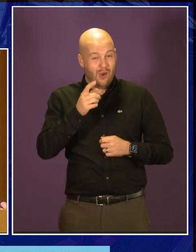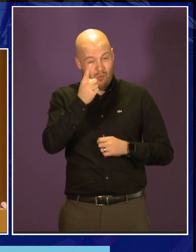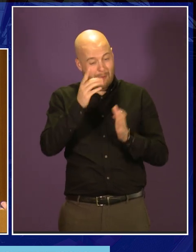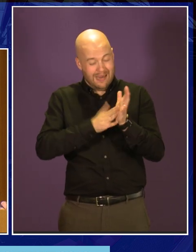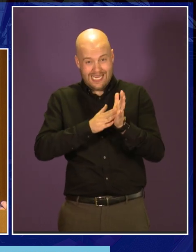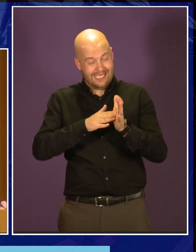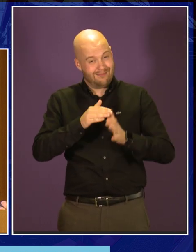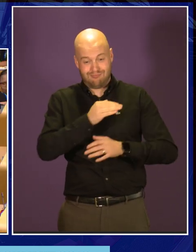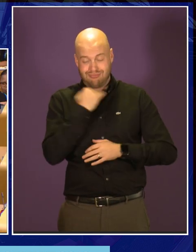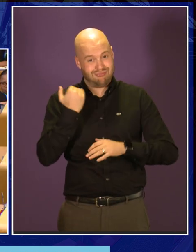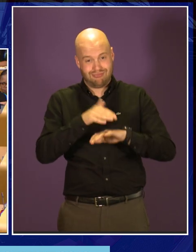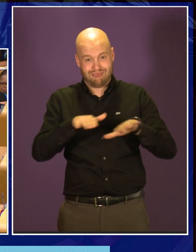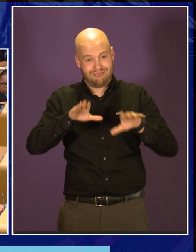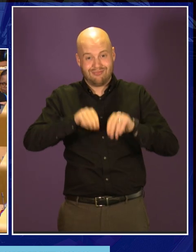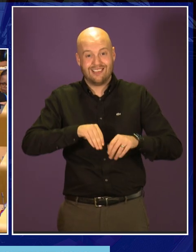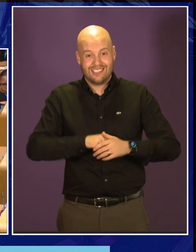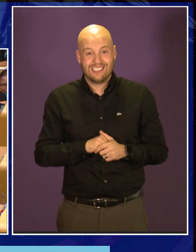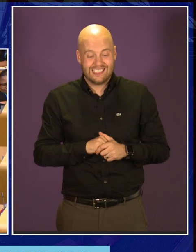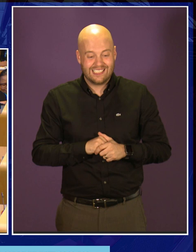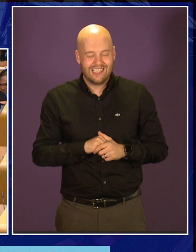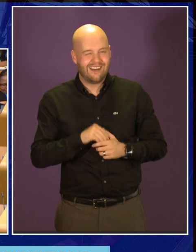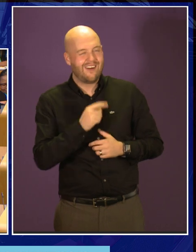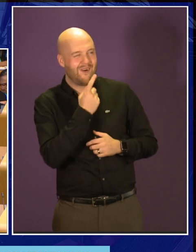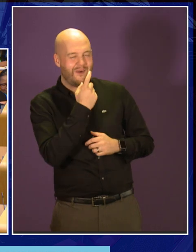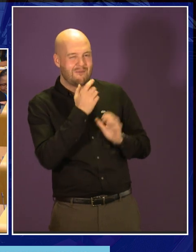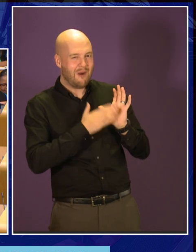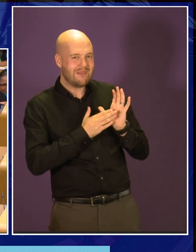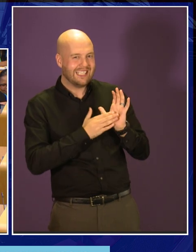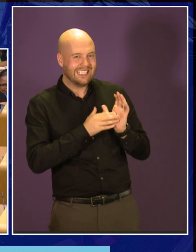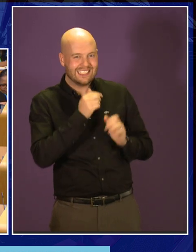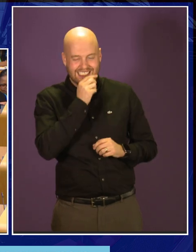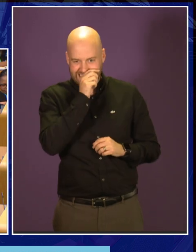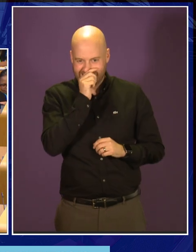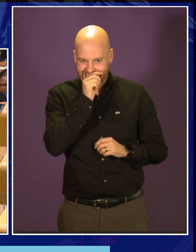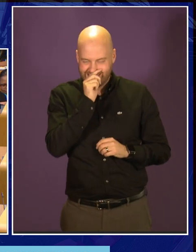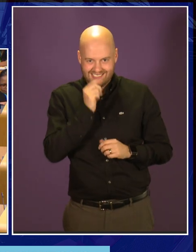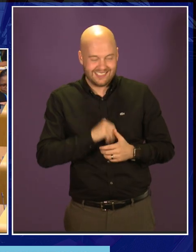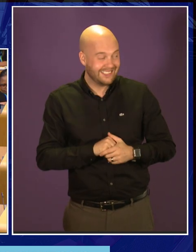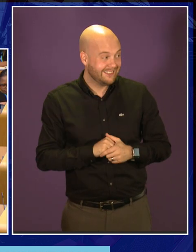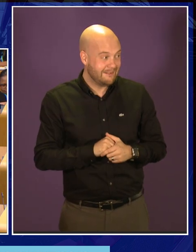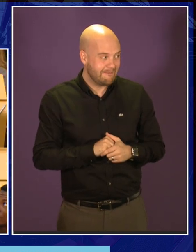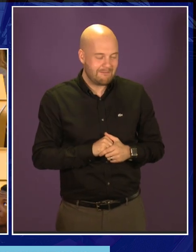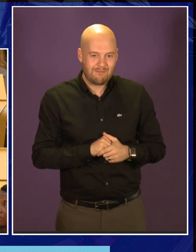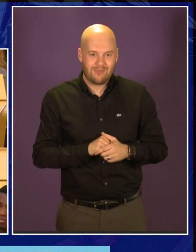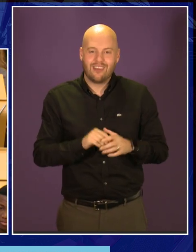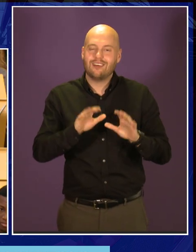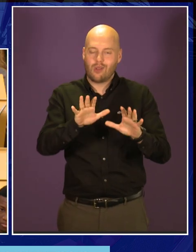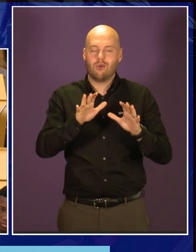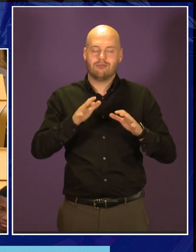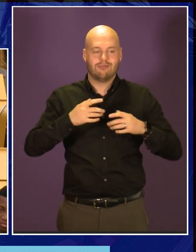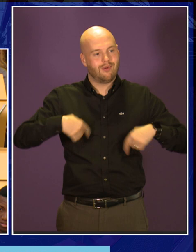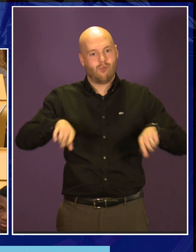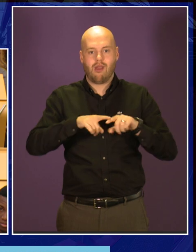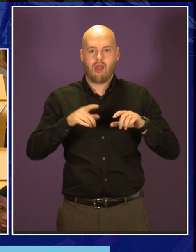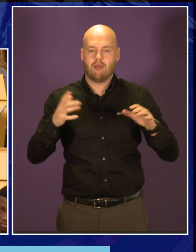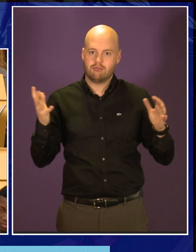maximum. One more minute, okay. So, Mr. Presiding Officer, I want to believe that as we are gathered here today, we